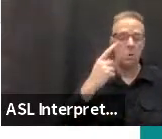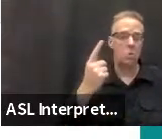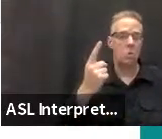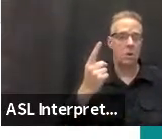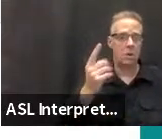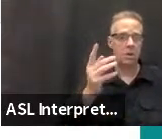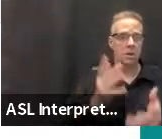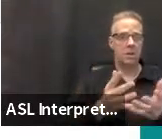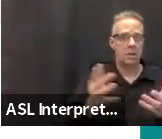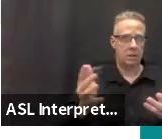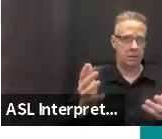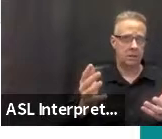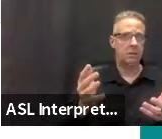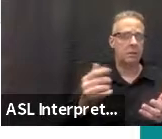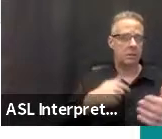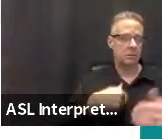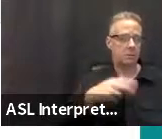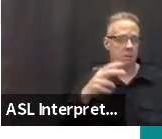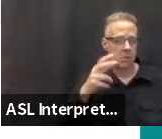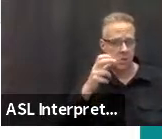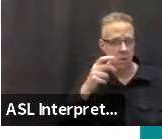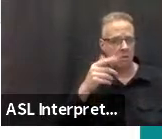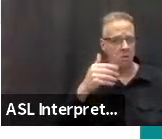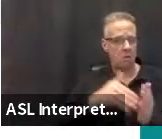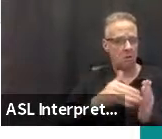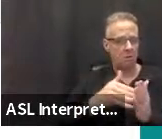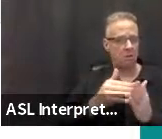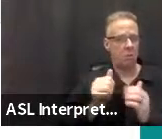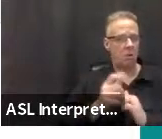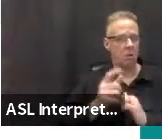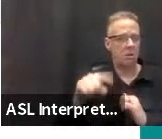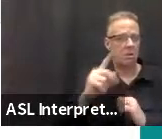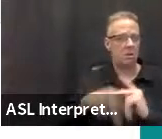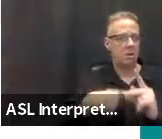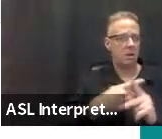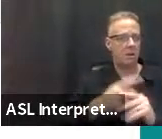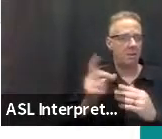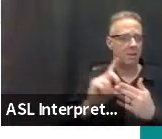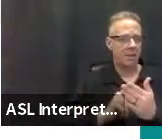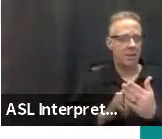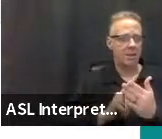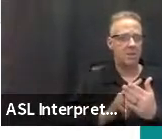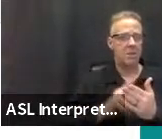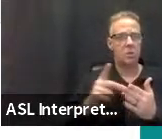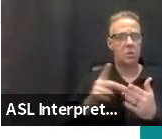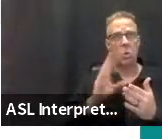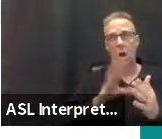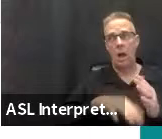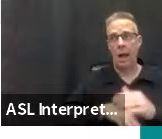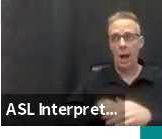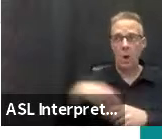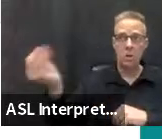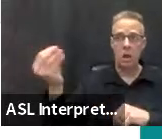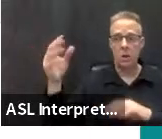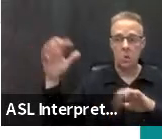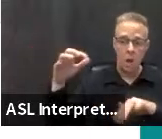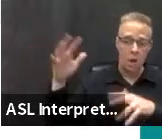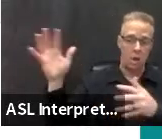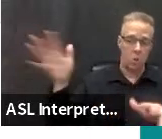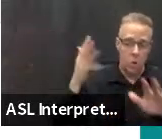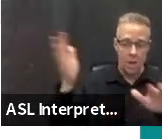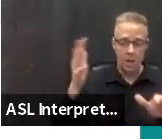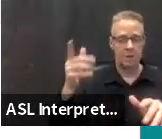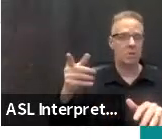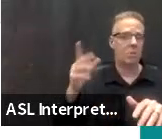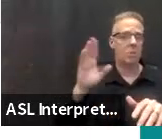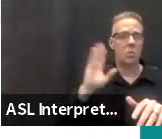that I hear quite often with designs like this is that, you're exposed to the elements. You're going to get rained on,